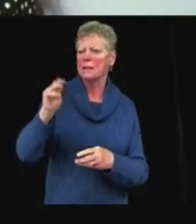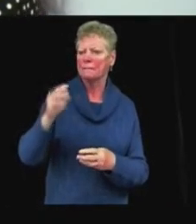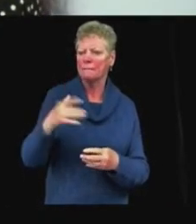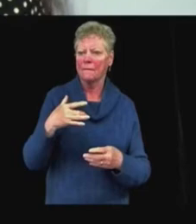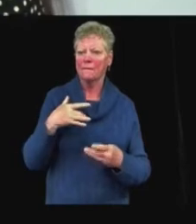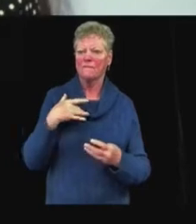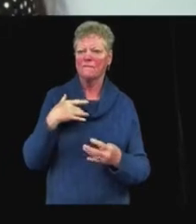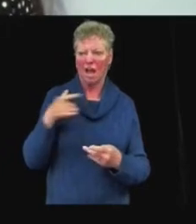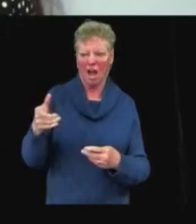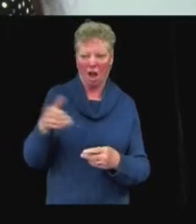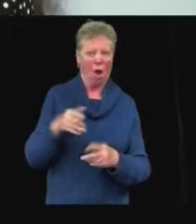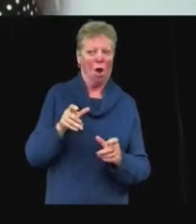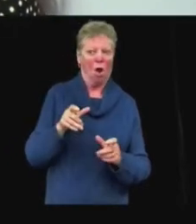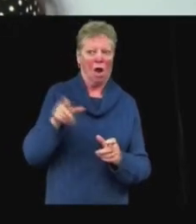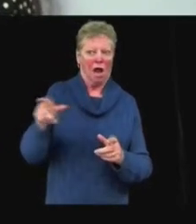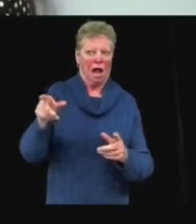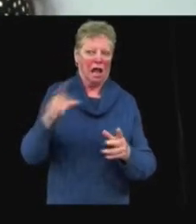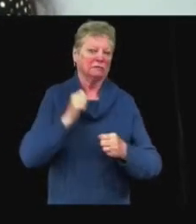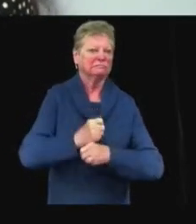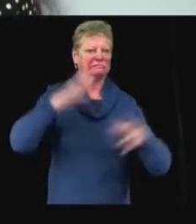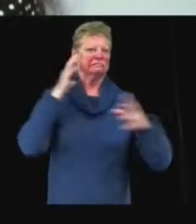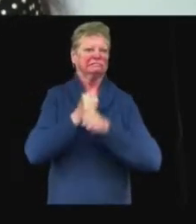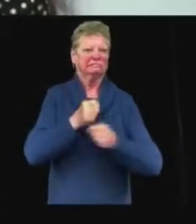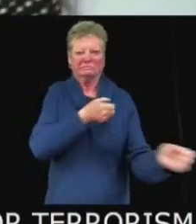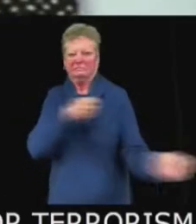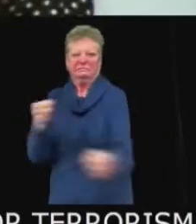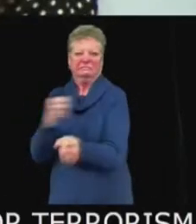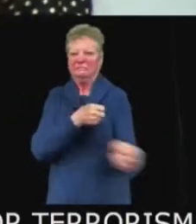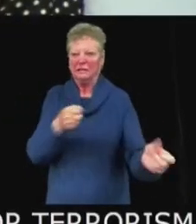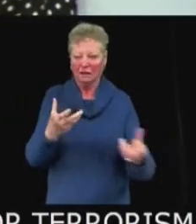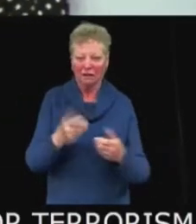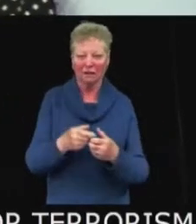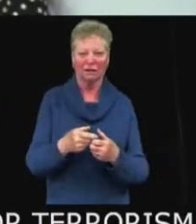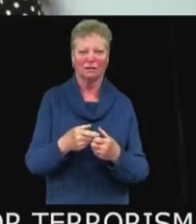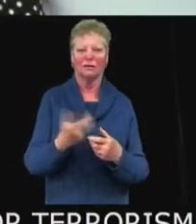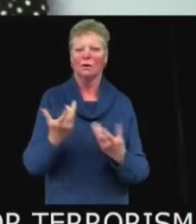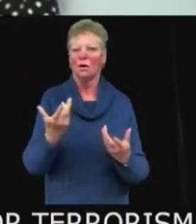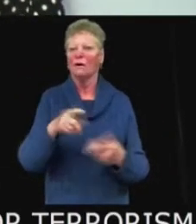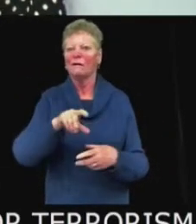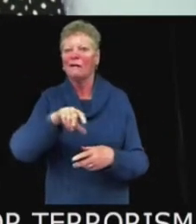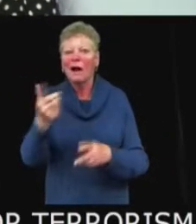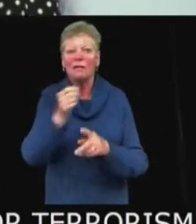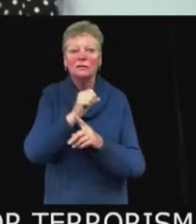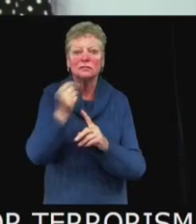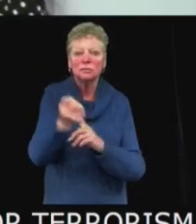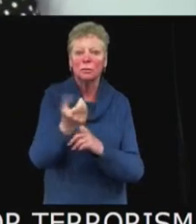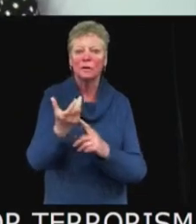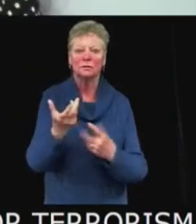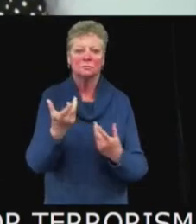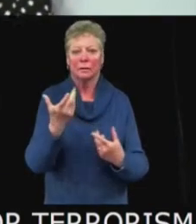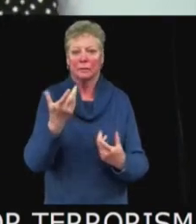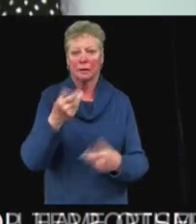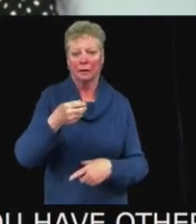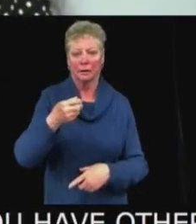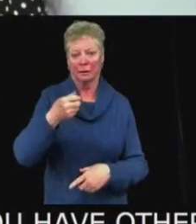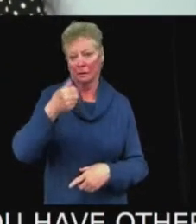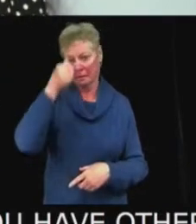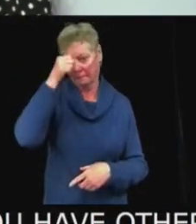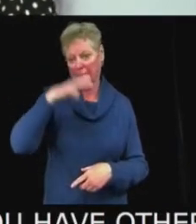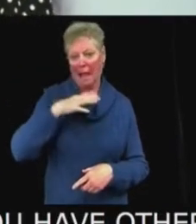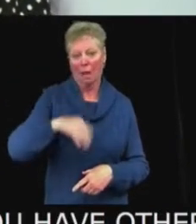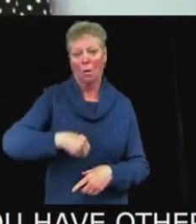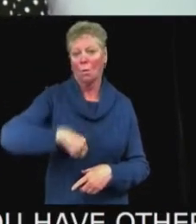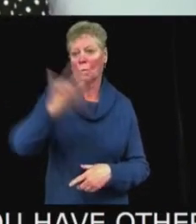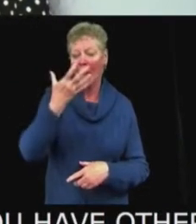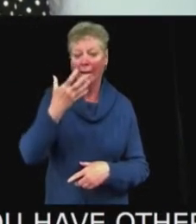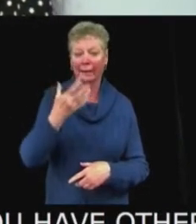more surveillance and criminalization and many more interventions, whereas then you have other situations where a white man may be radicalized